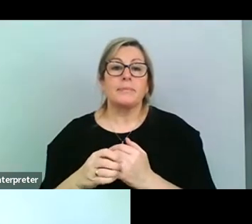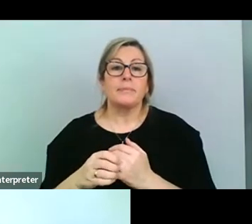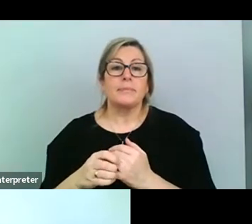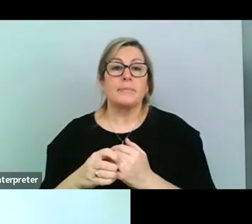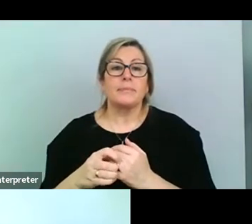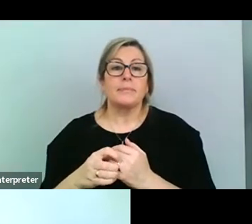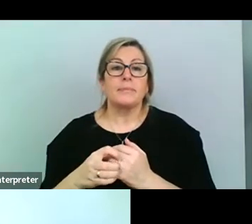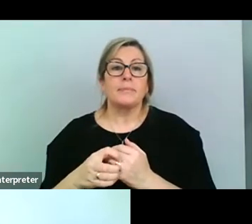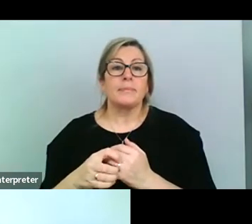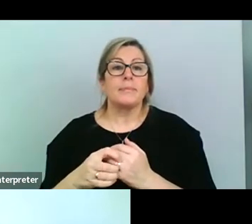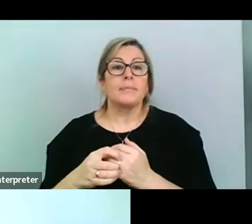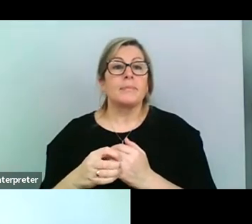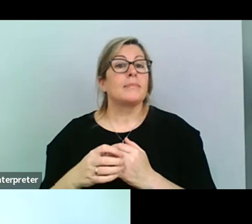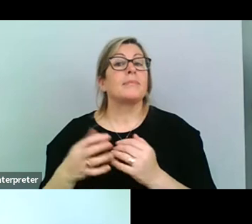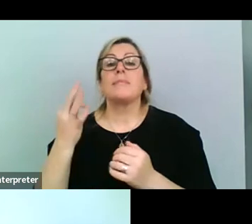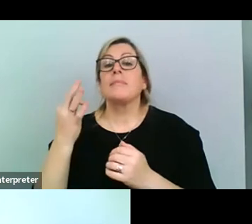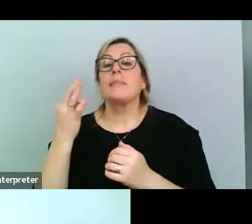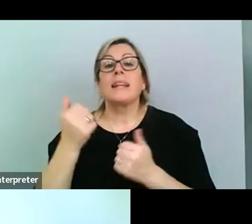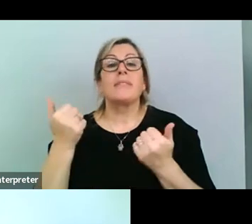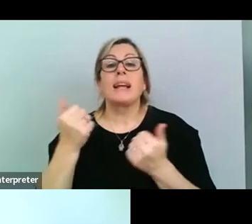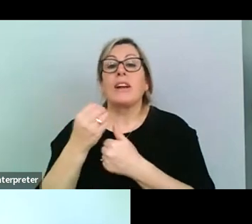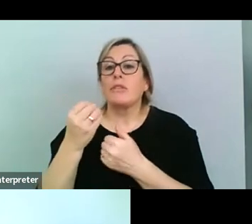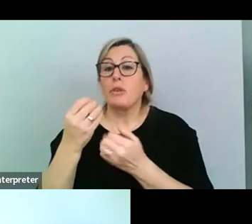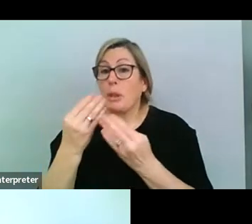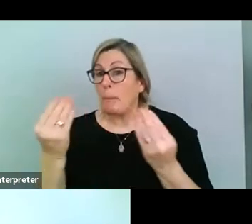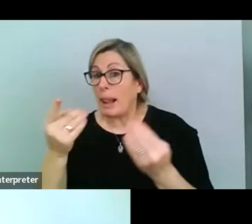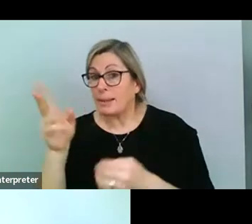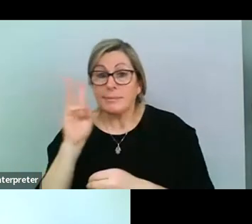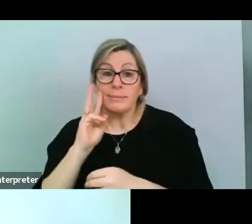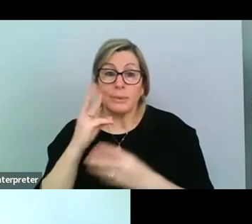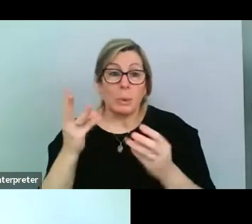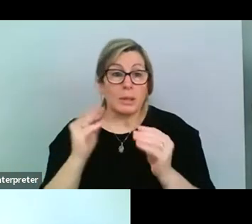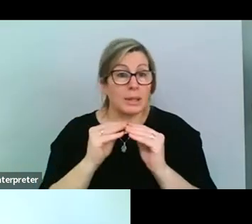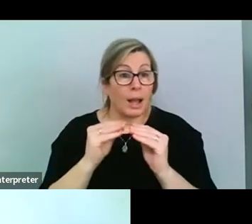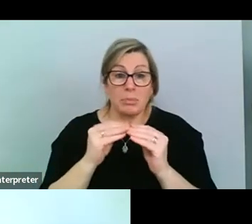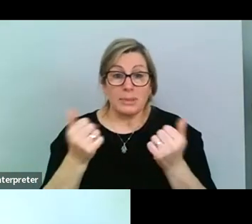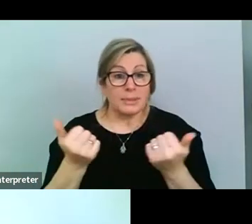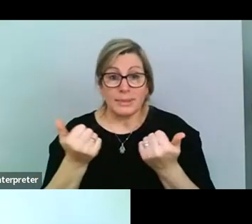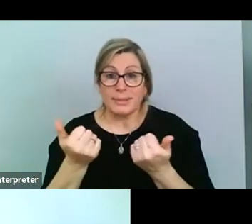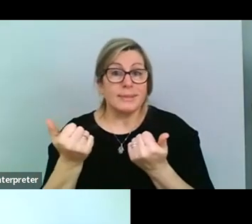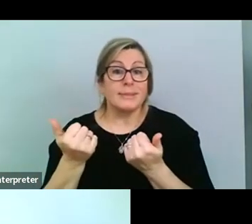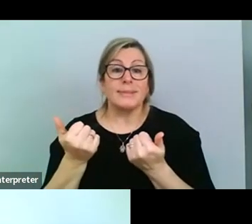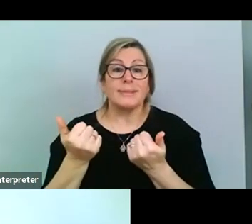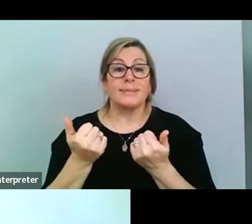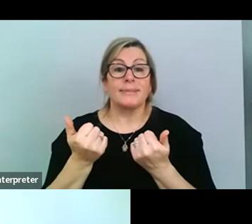And also, if any of the other panelists have anything to say, please feel free to jump in at any point.